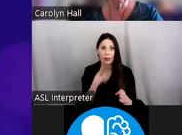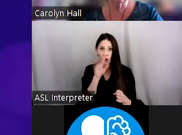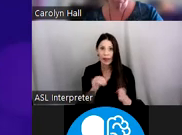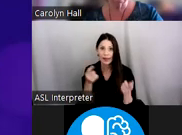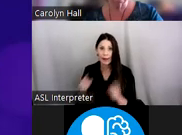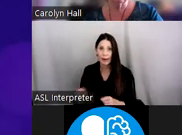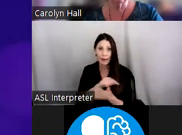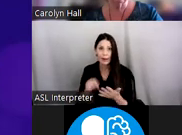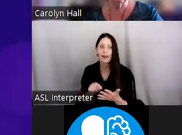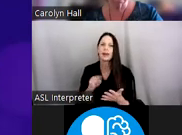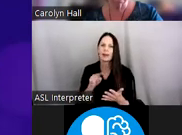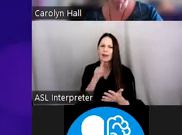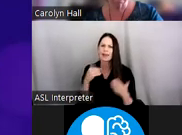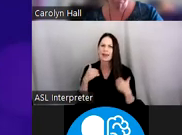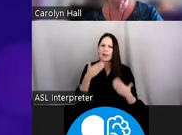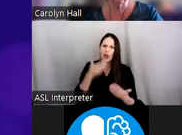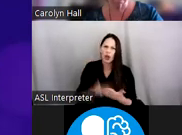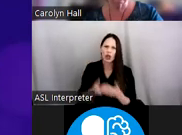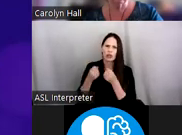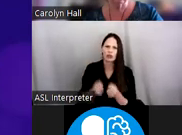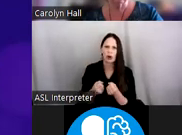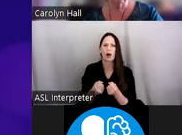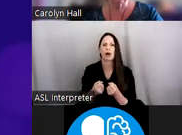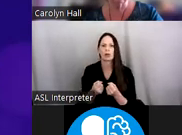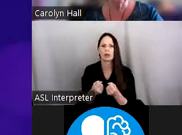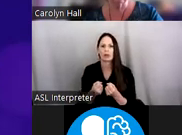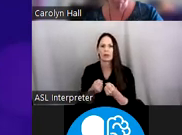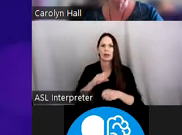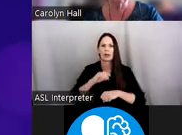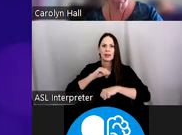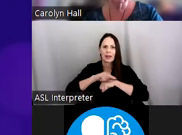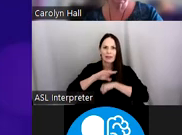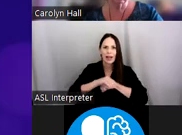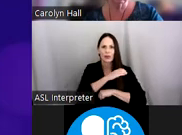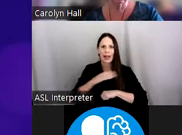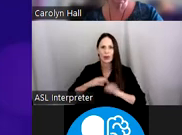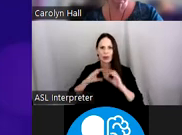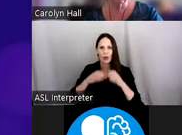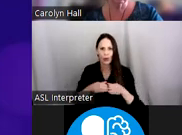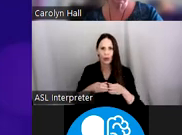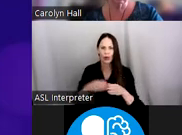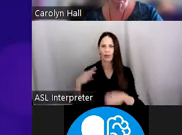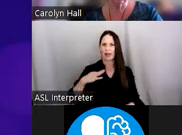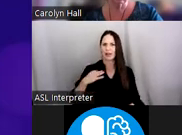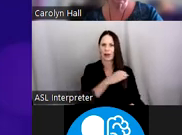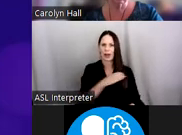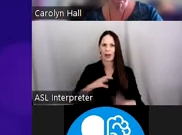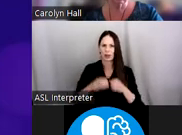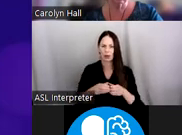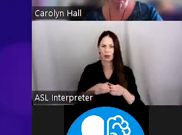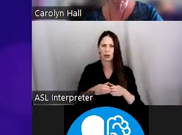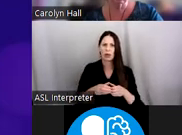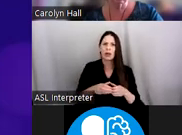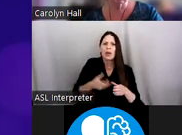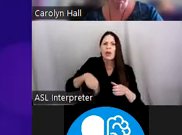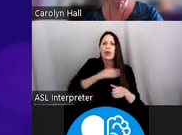council or advisory council or voluntary council, and those councils should be compensated somehow,